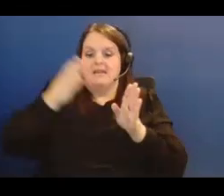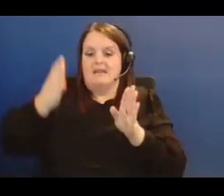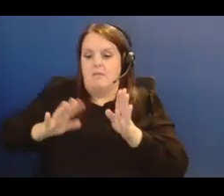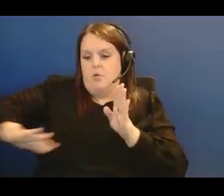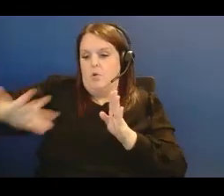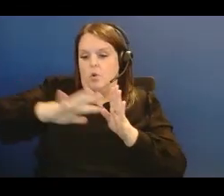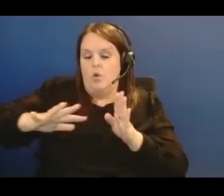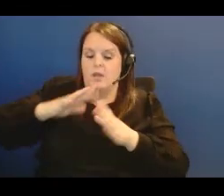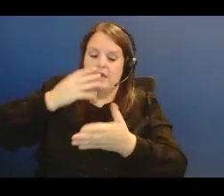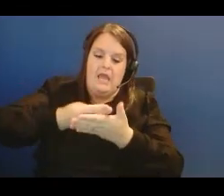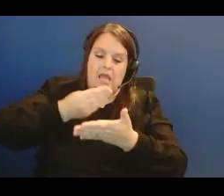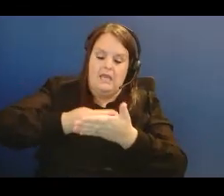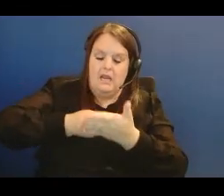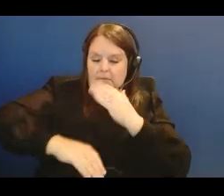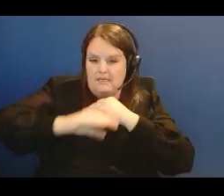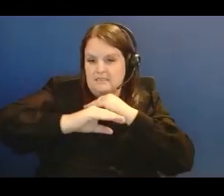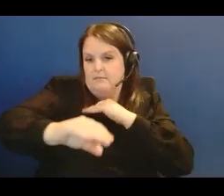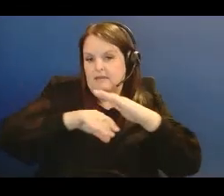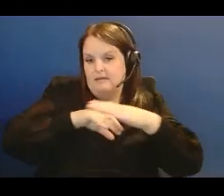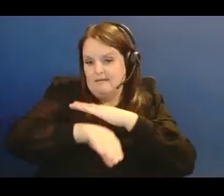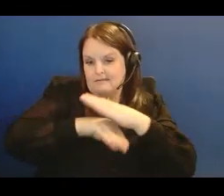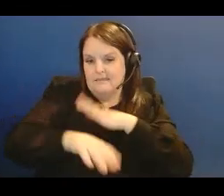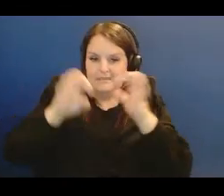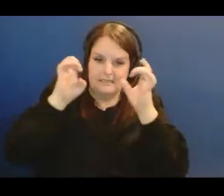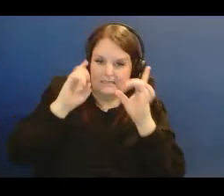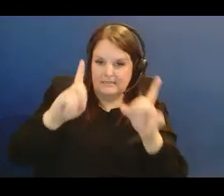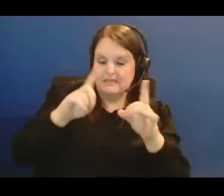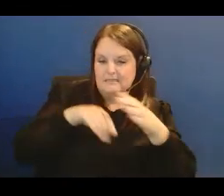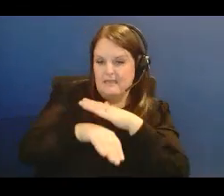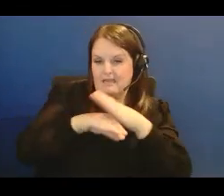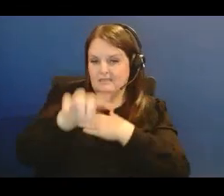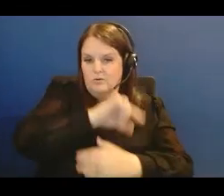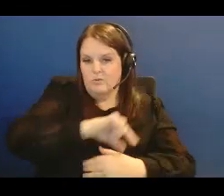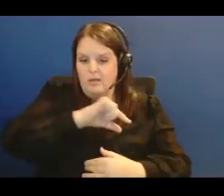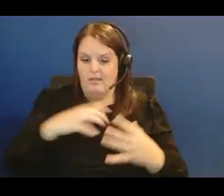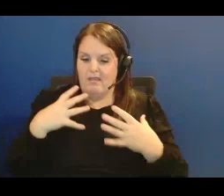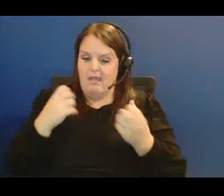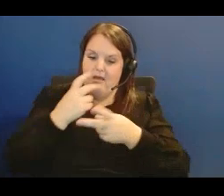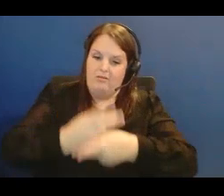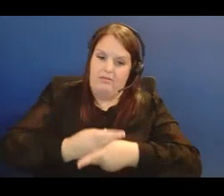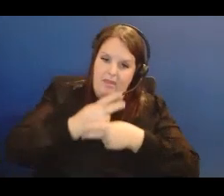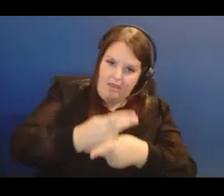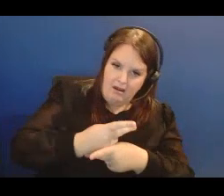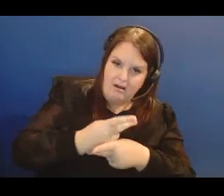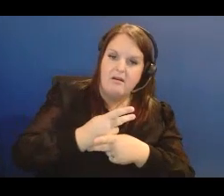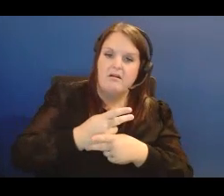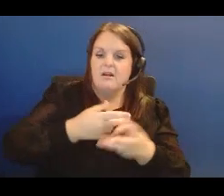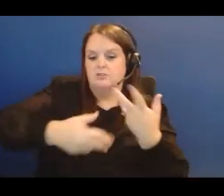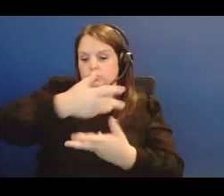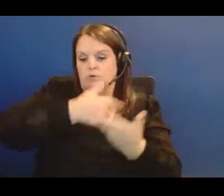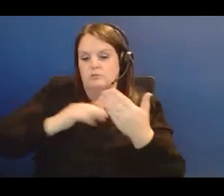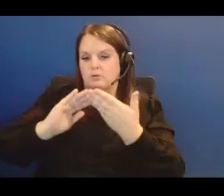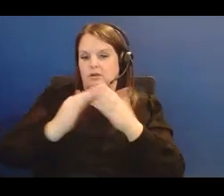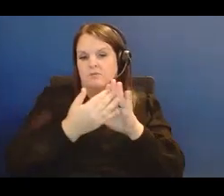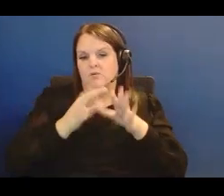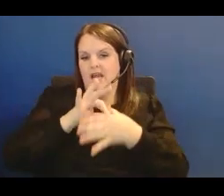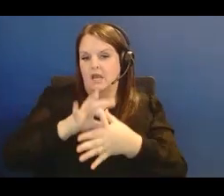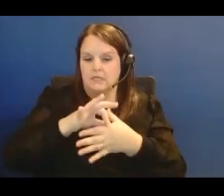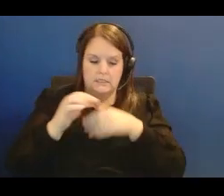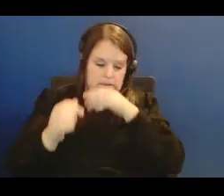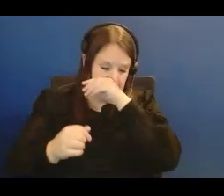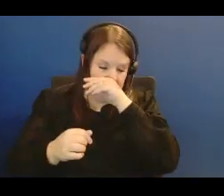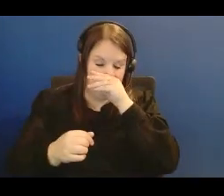and access, neighborhood, education, access and quality, healthcare access and quality, and social and community context.